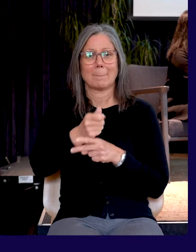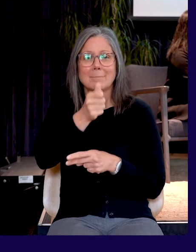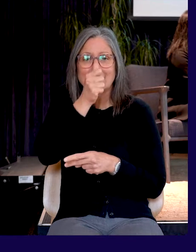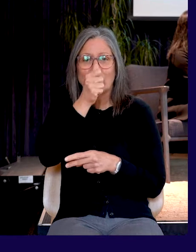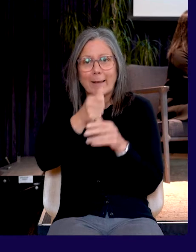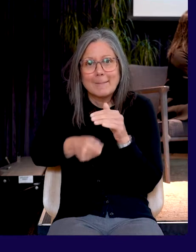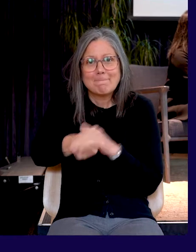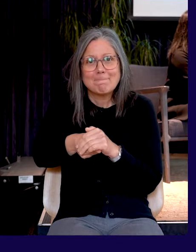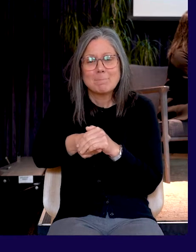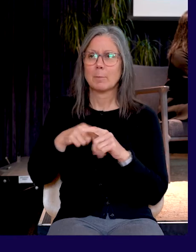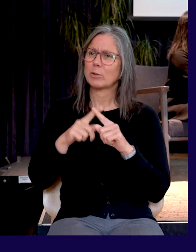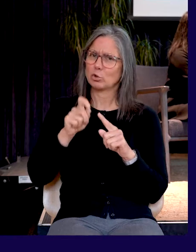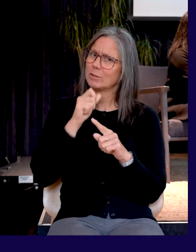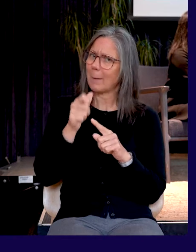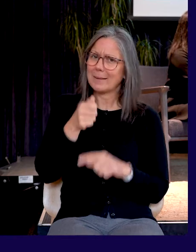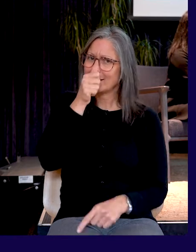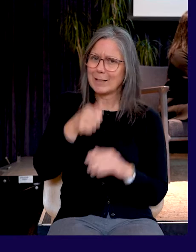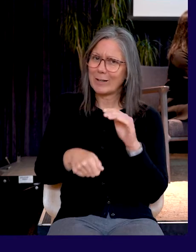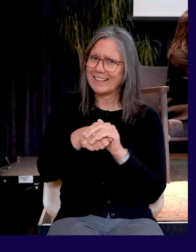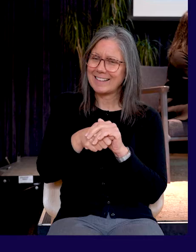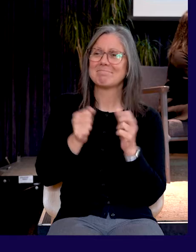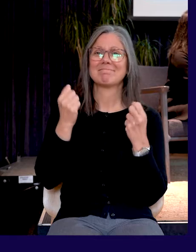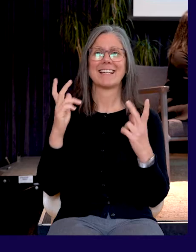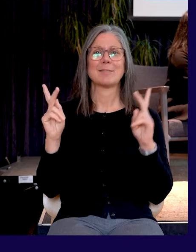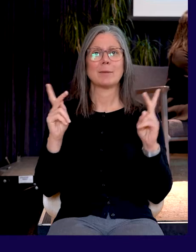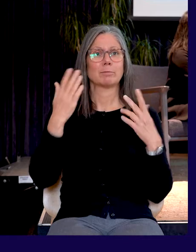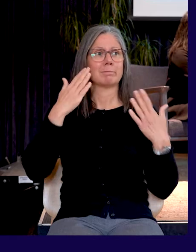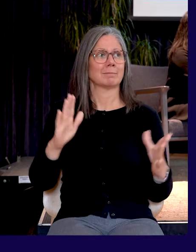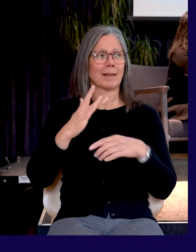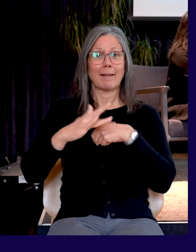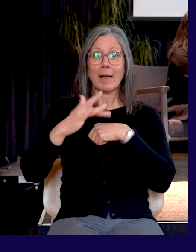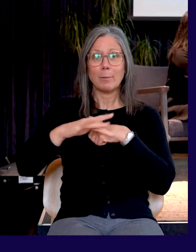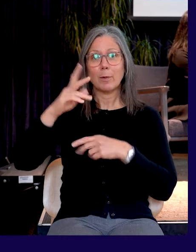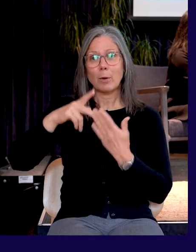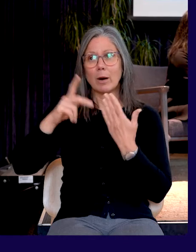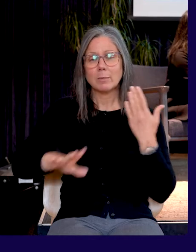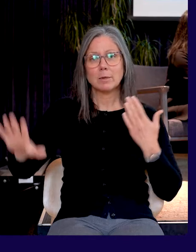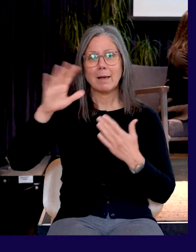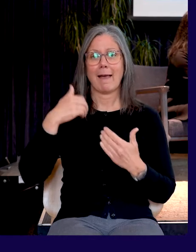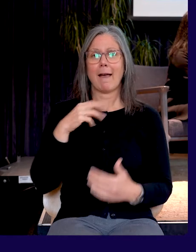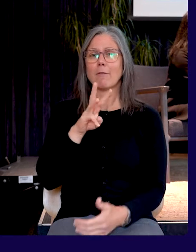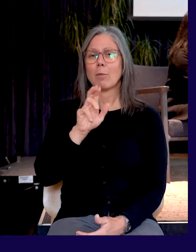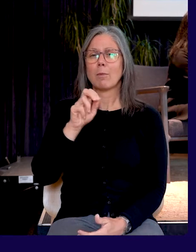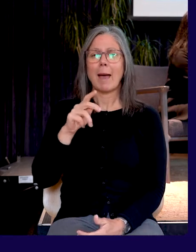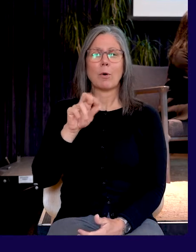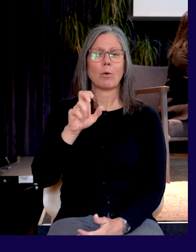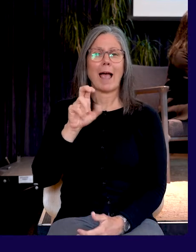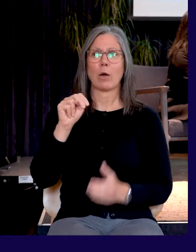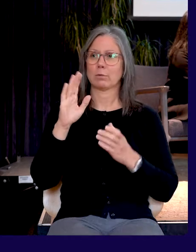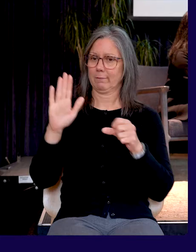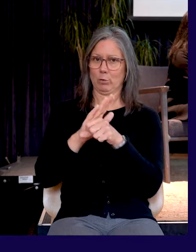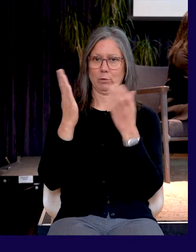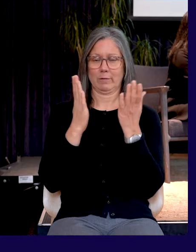in town. But it shouldn't be a secret. There's so many programs available, and they have wraparound services. So if you're